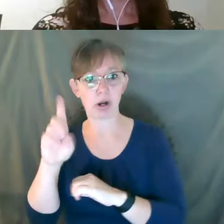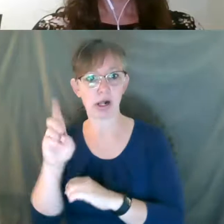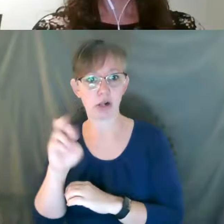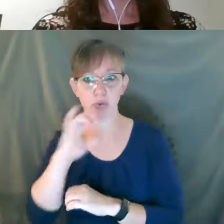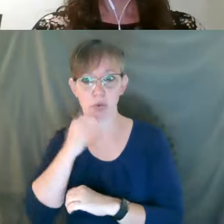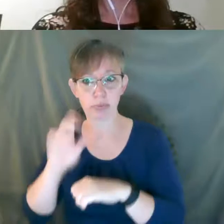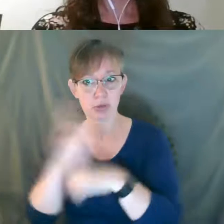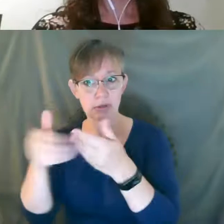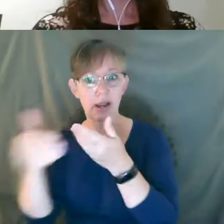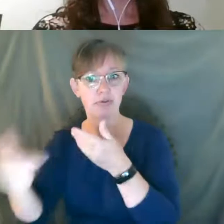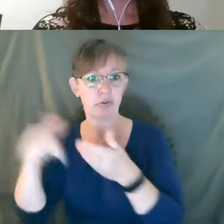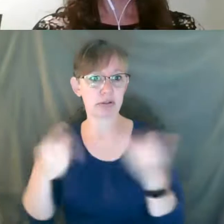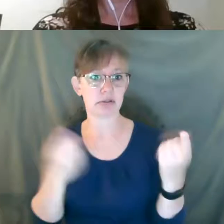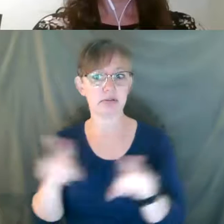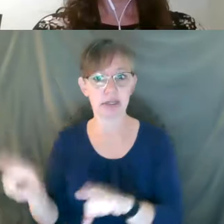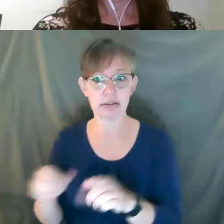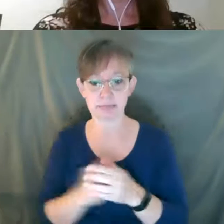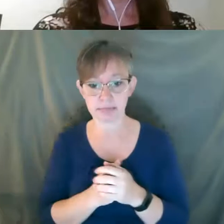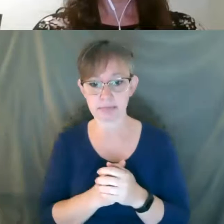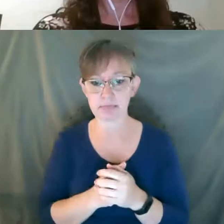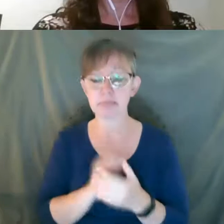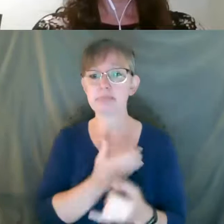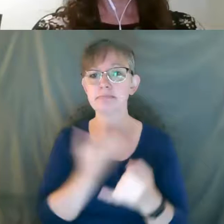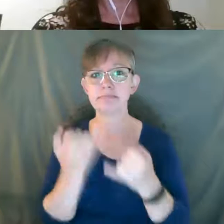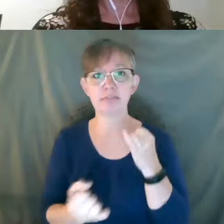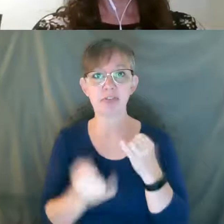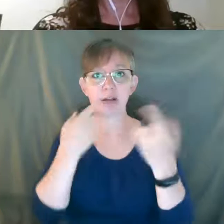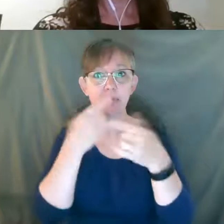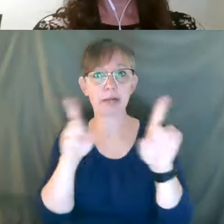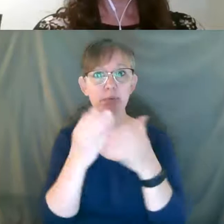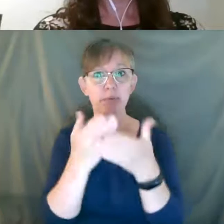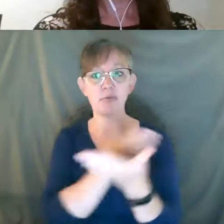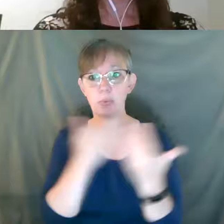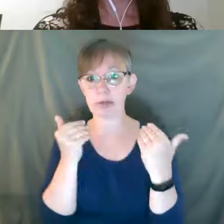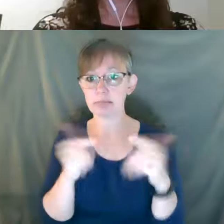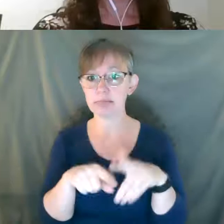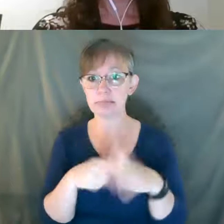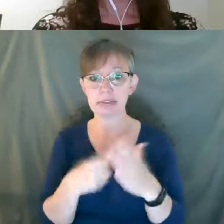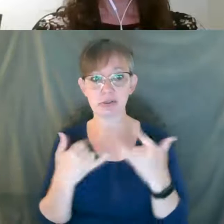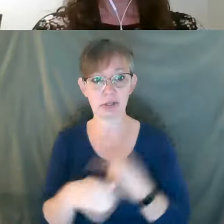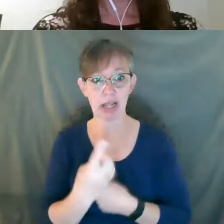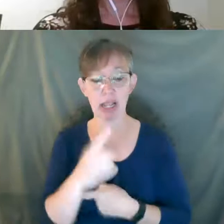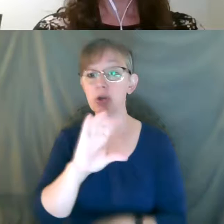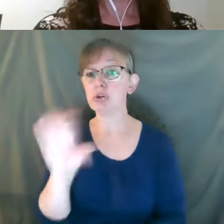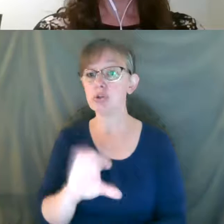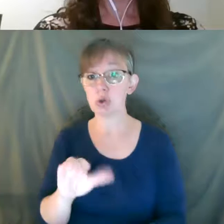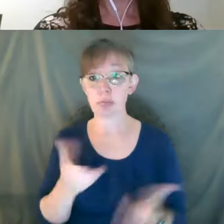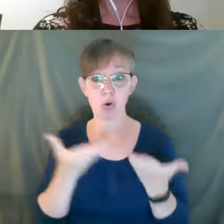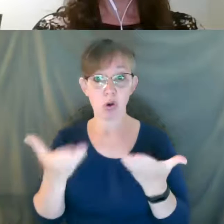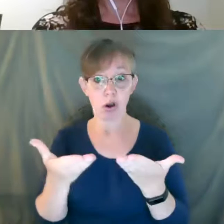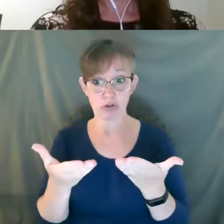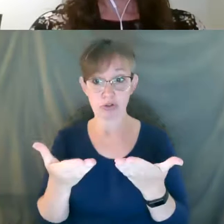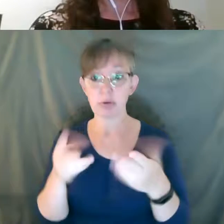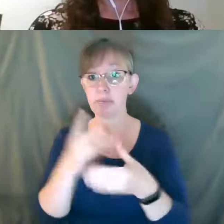this event. Just a final announcement before we begin today's session. Zoom offers both a chat and a